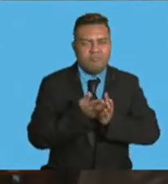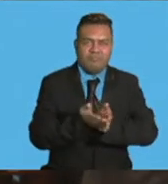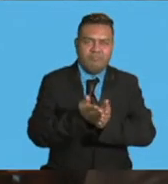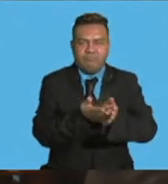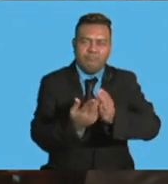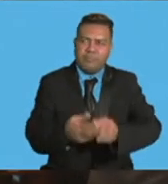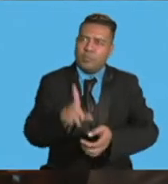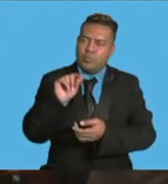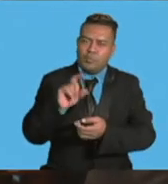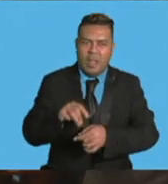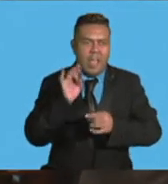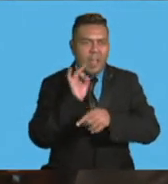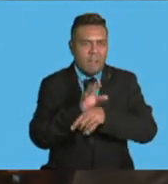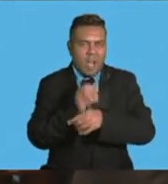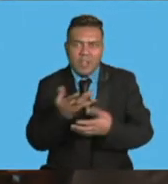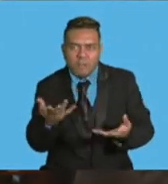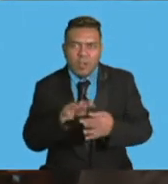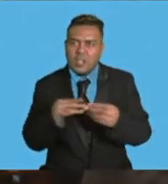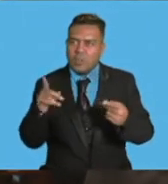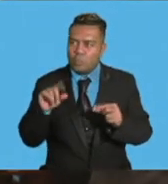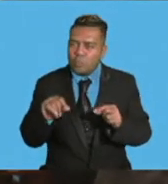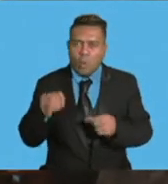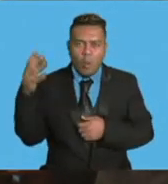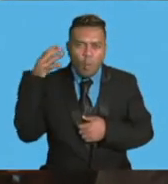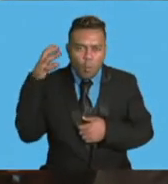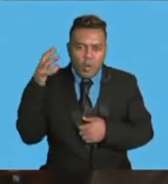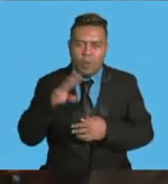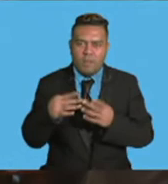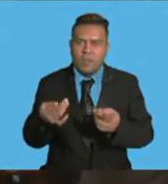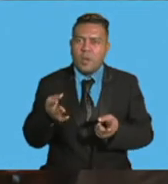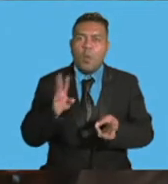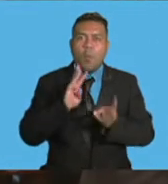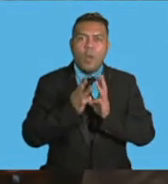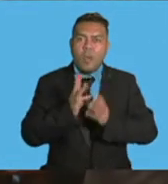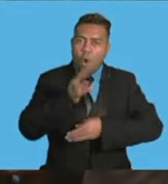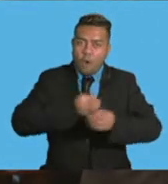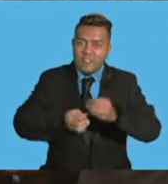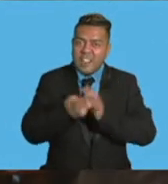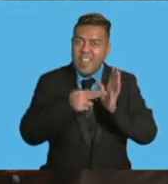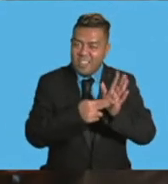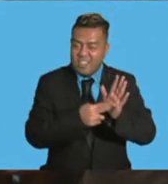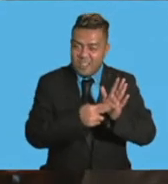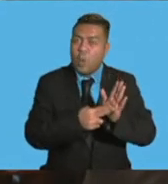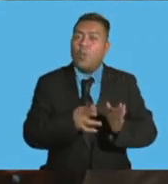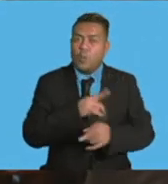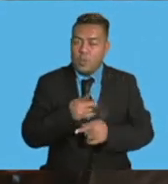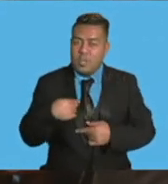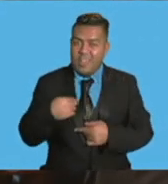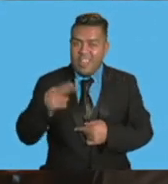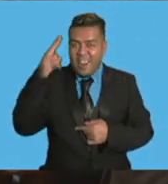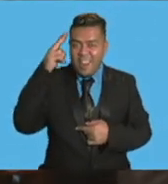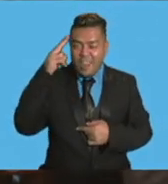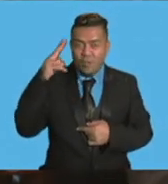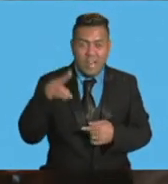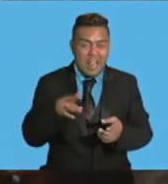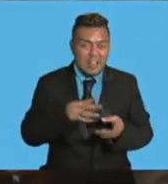despite the advisories given from the Weather Office in Nadi, and when we activate the National Disaster